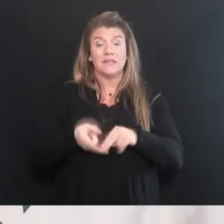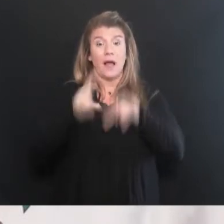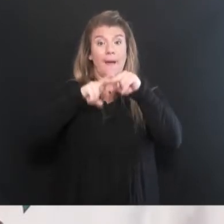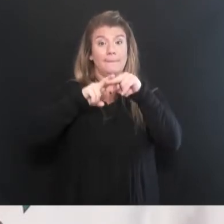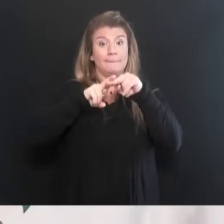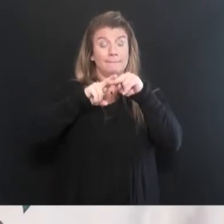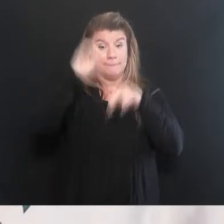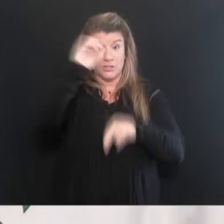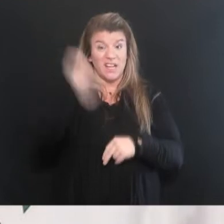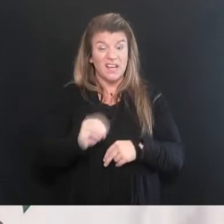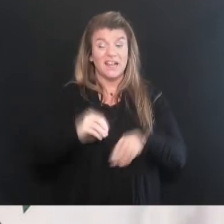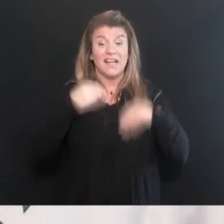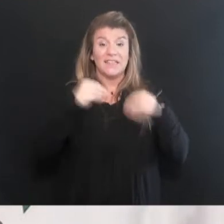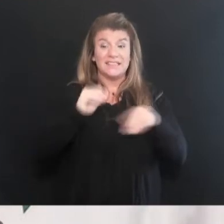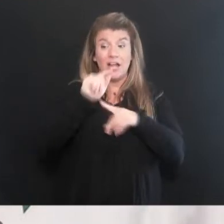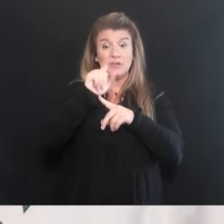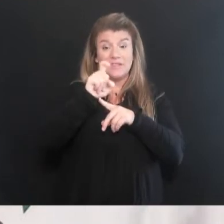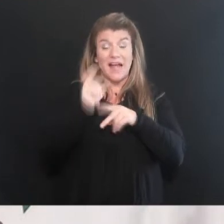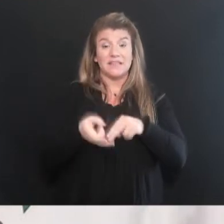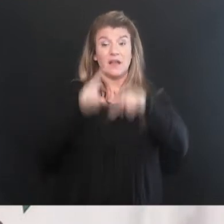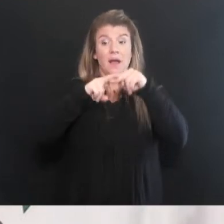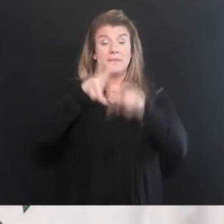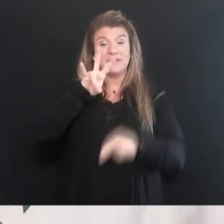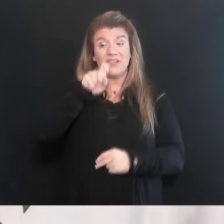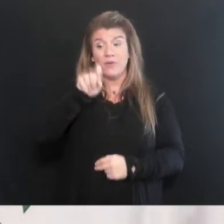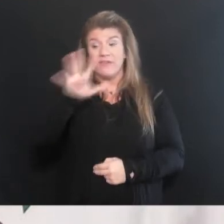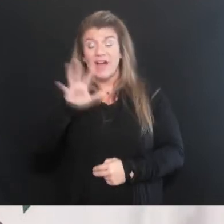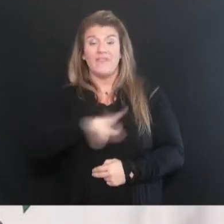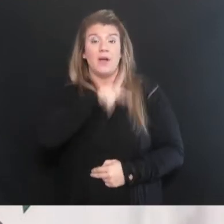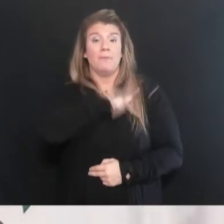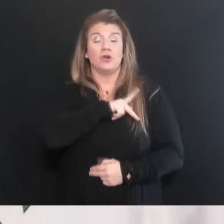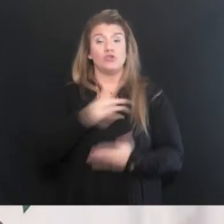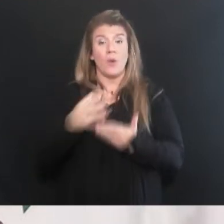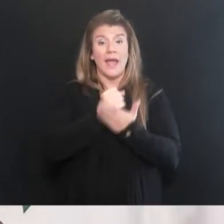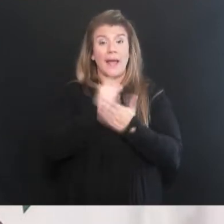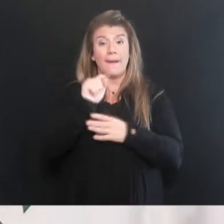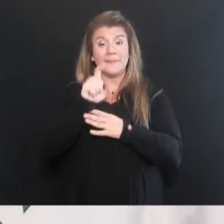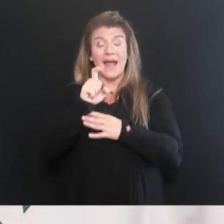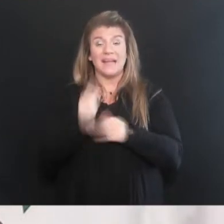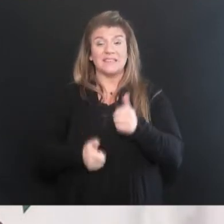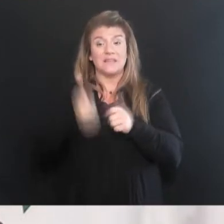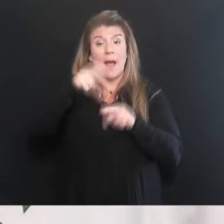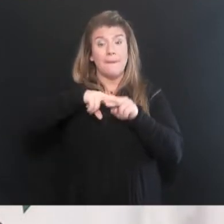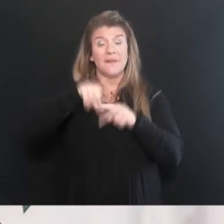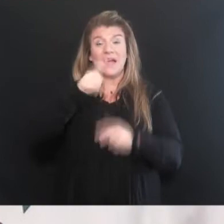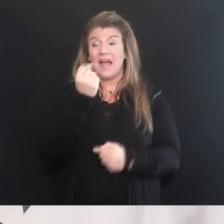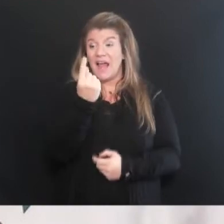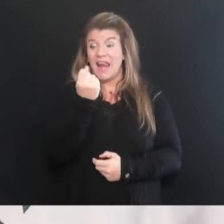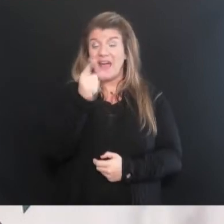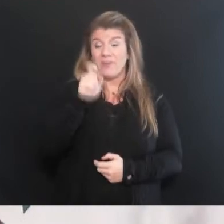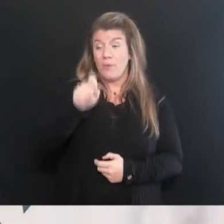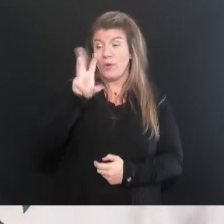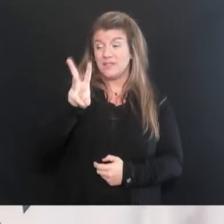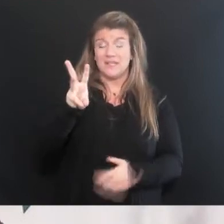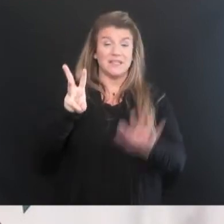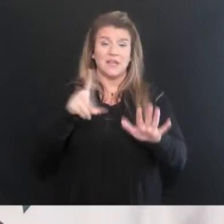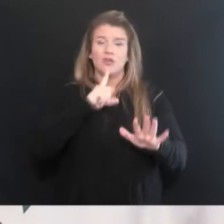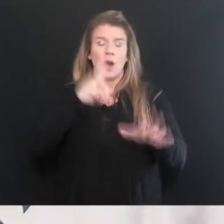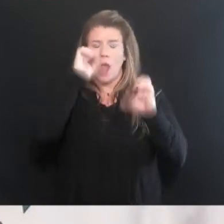amazing. Sales tax up 7.5%. Personal income tax up 11.6%. It's